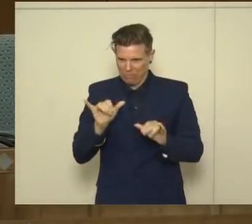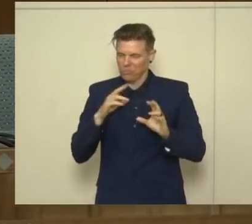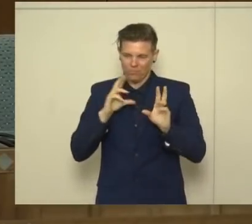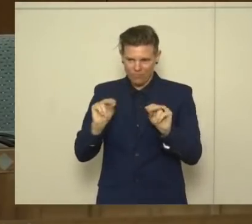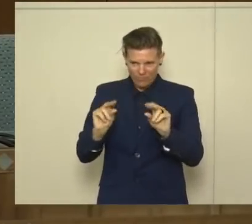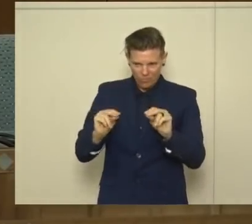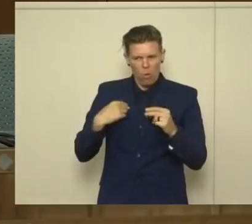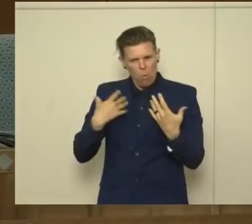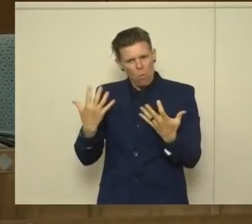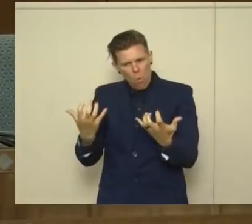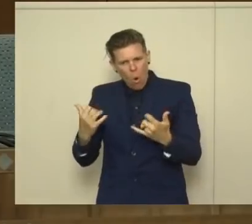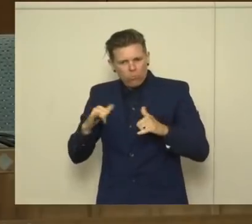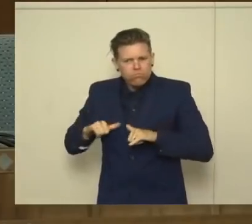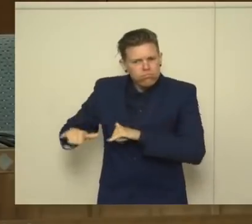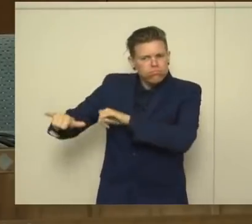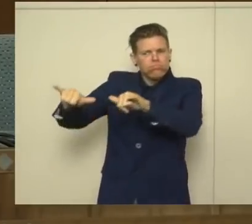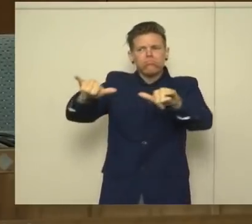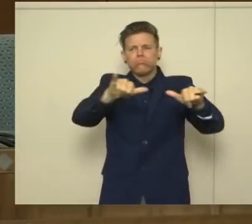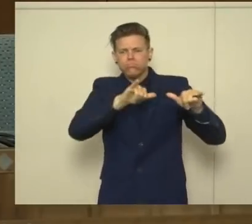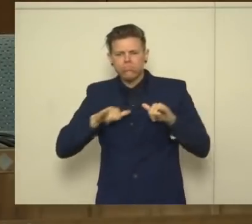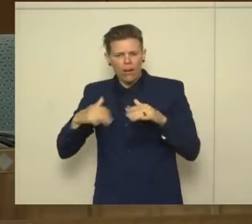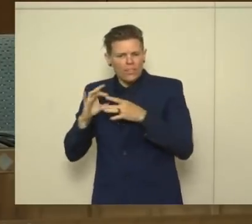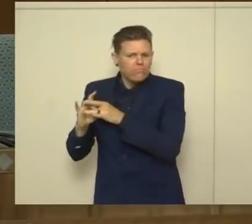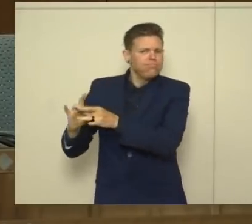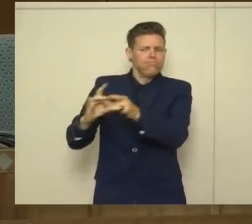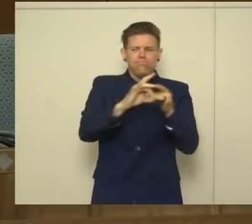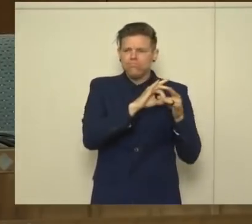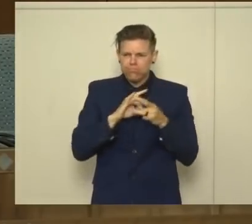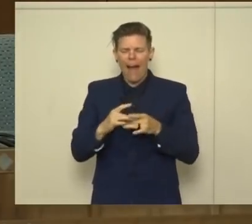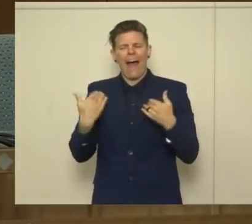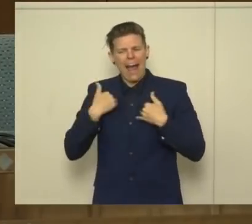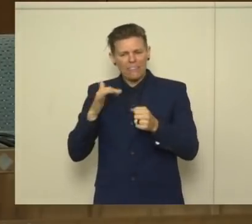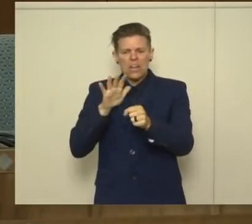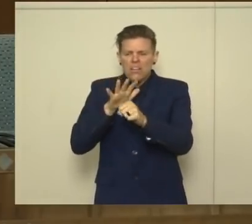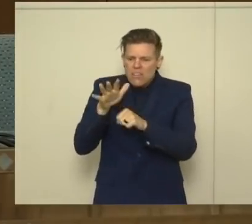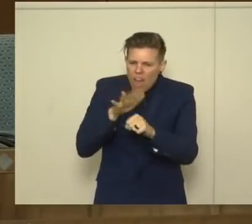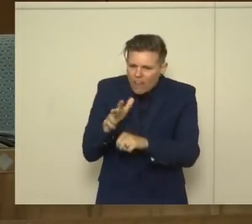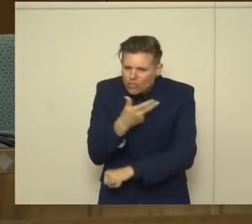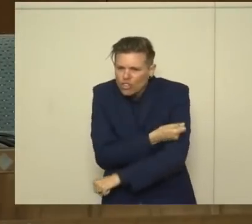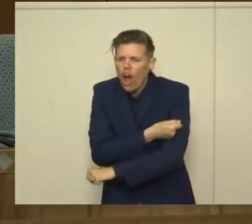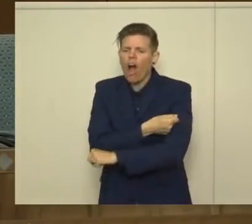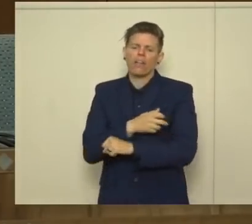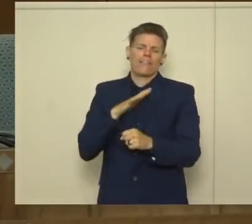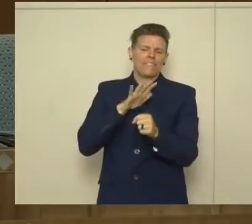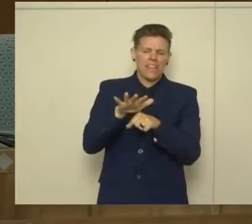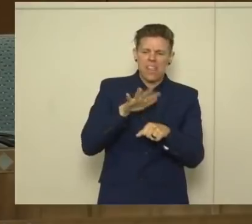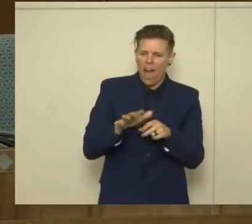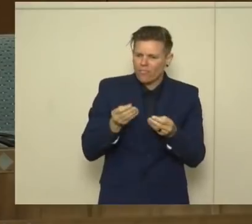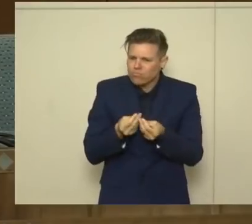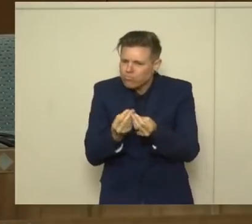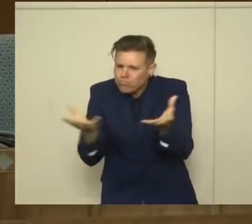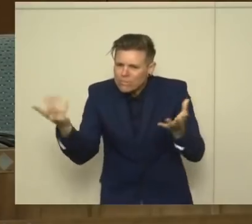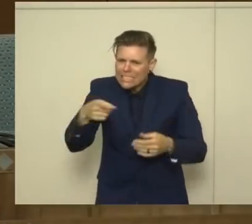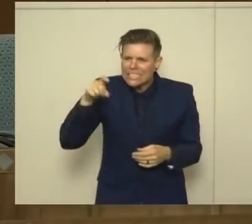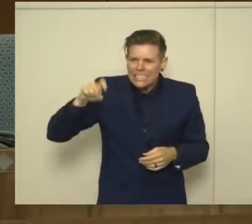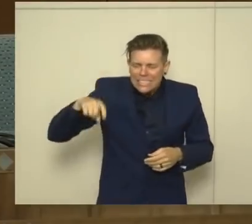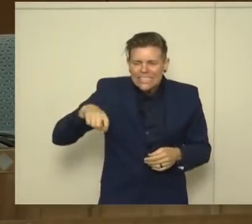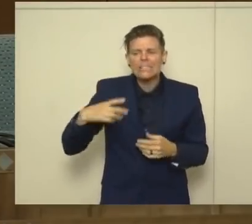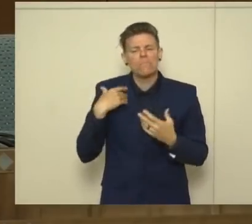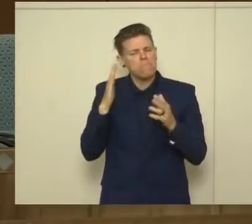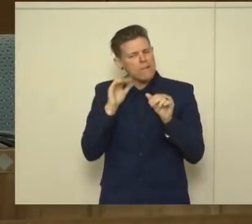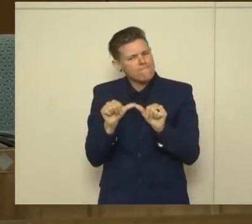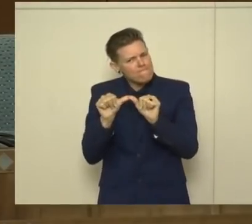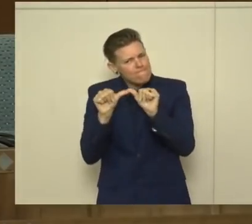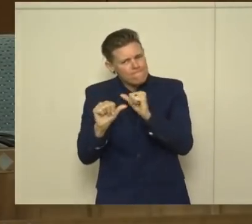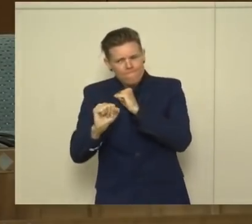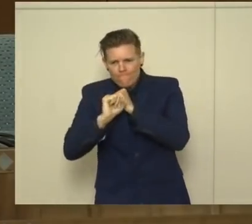slide today, a public information and campaign really to